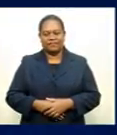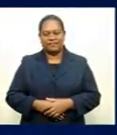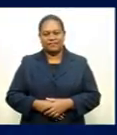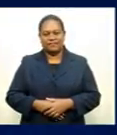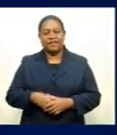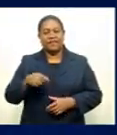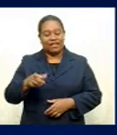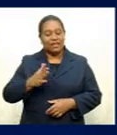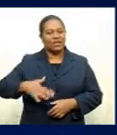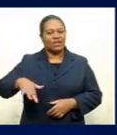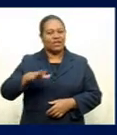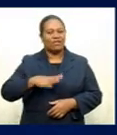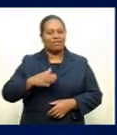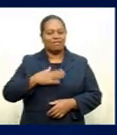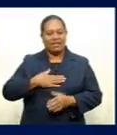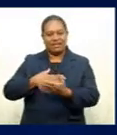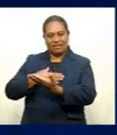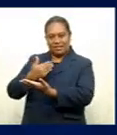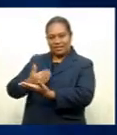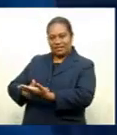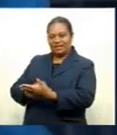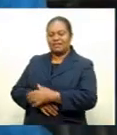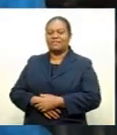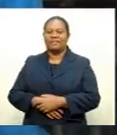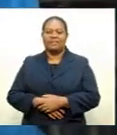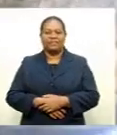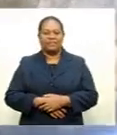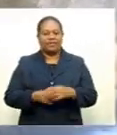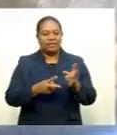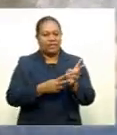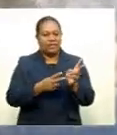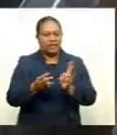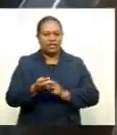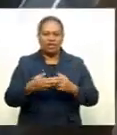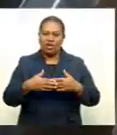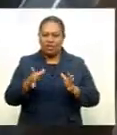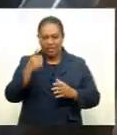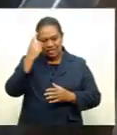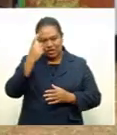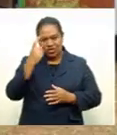And that is the latest from my end, but coming up after the break, Villager opens